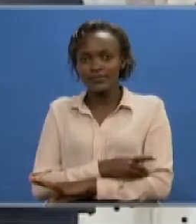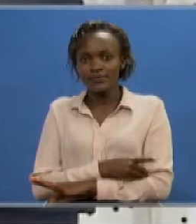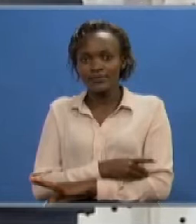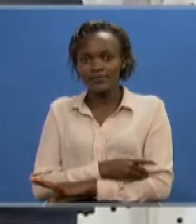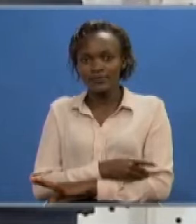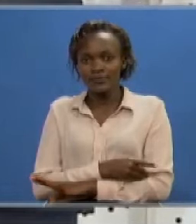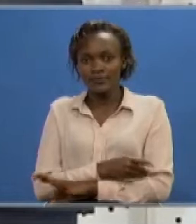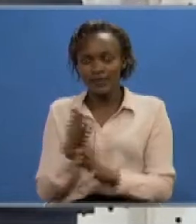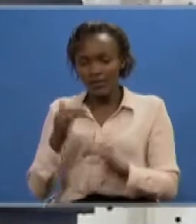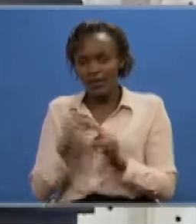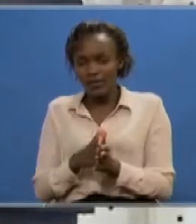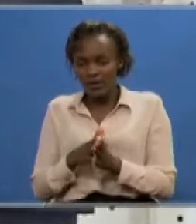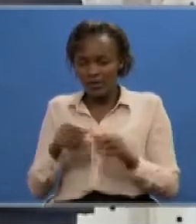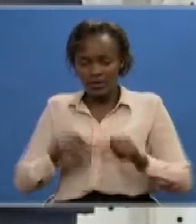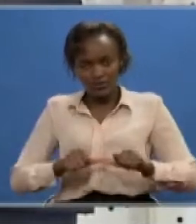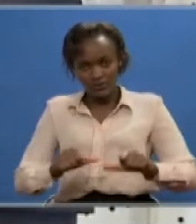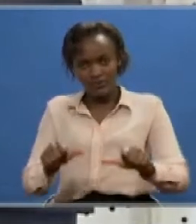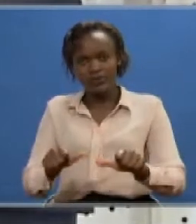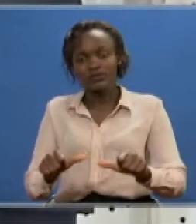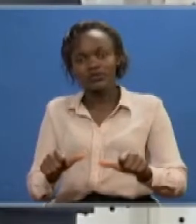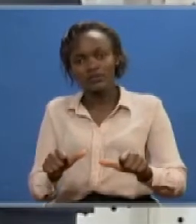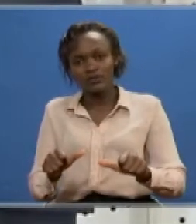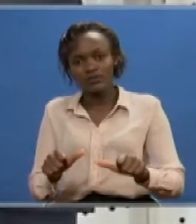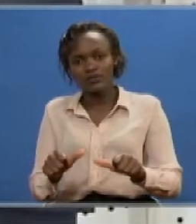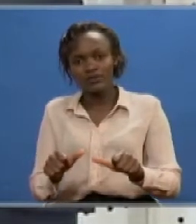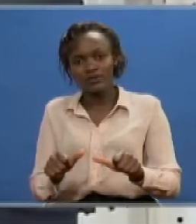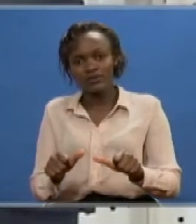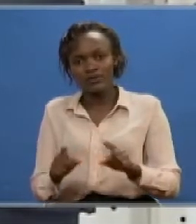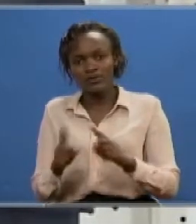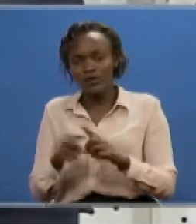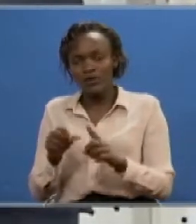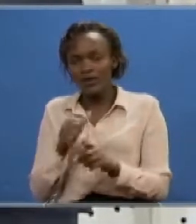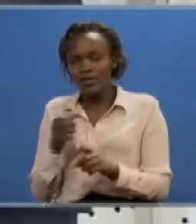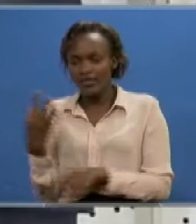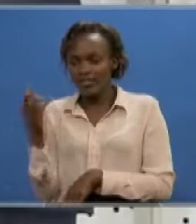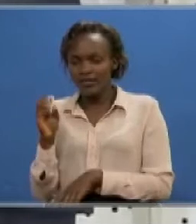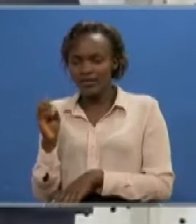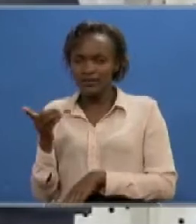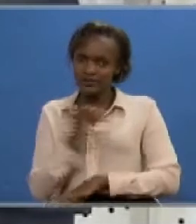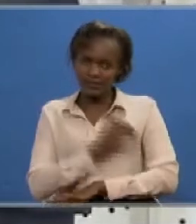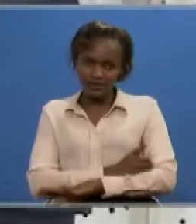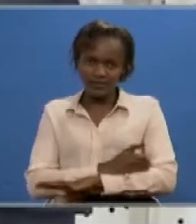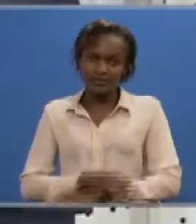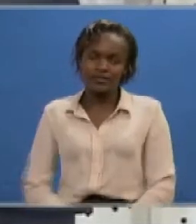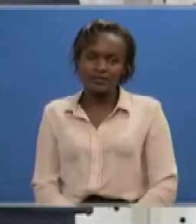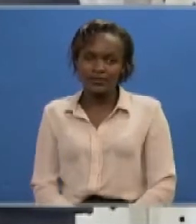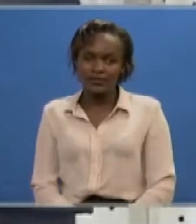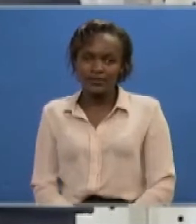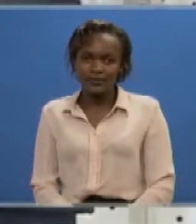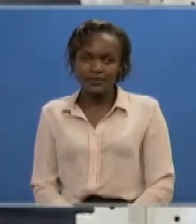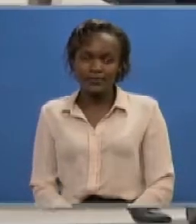be and is hereby extended for a further 30